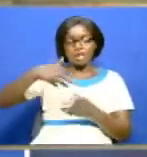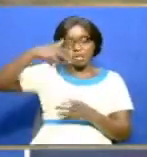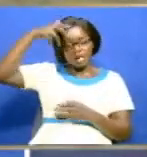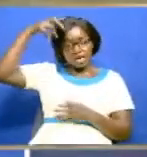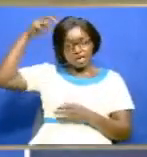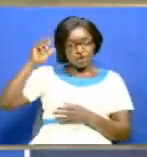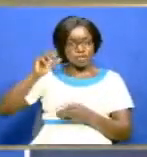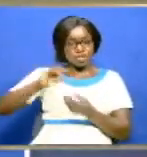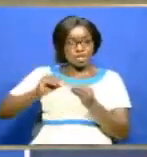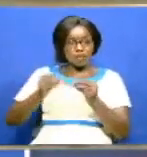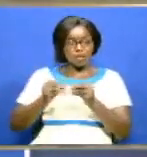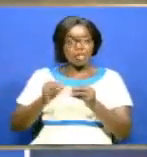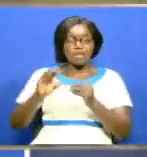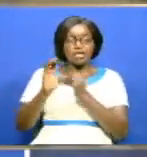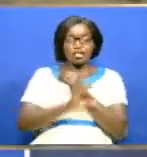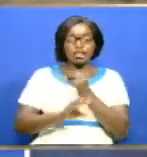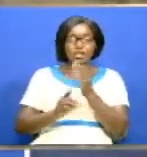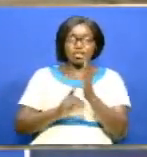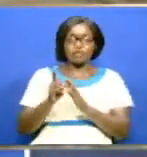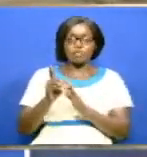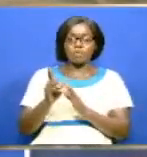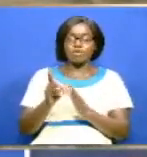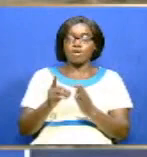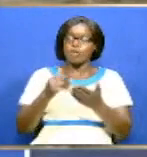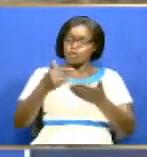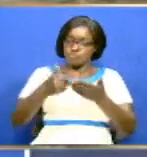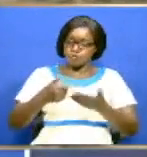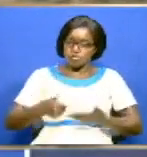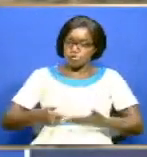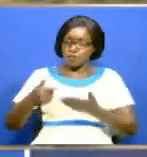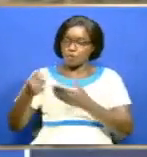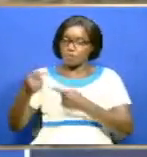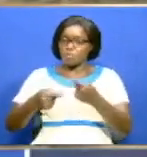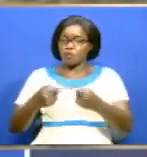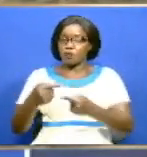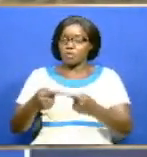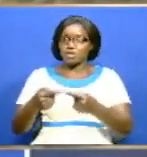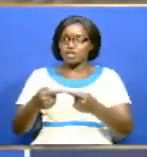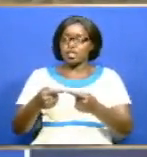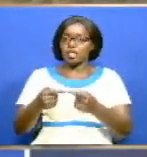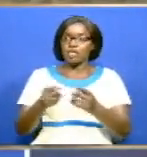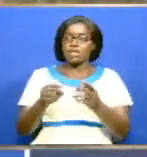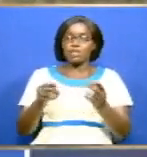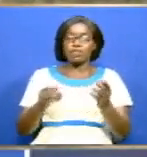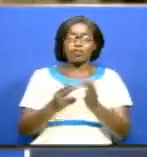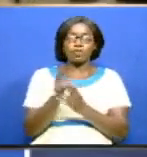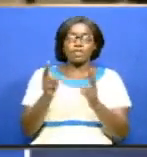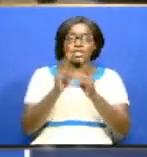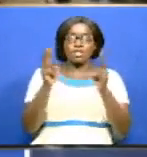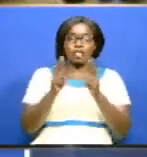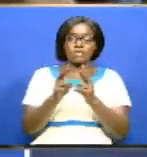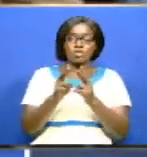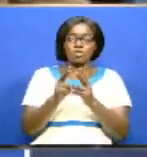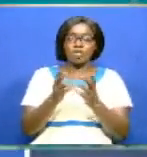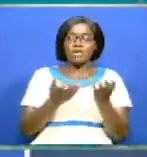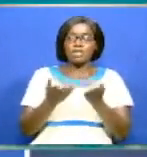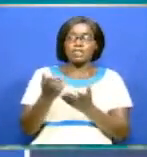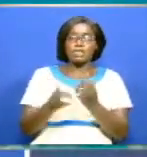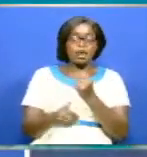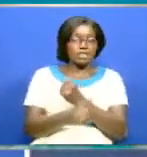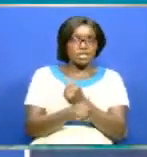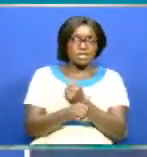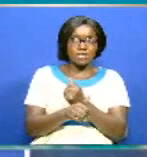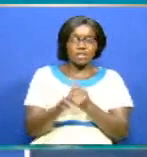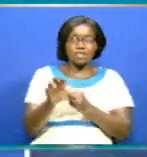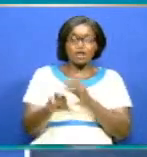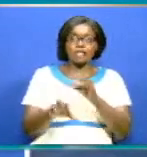country was developed through a consultative planning process in accordance with the International Trade of Endangered Species and Convention of